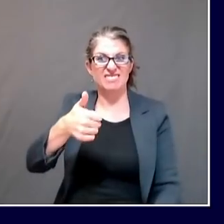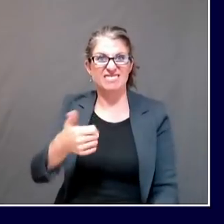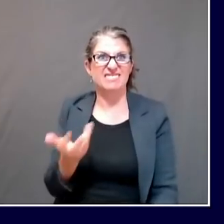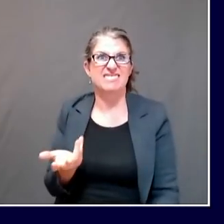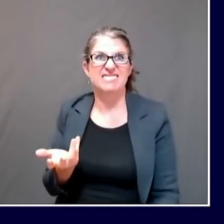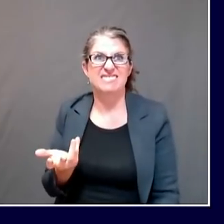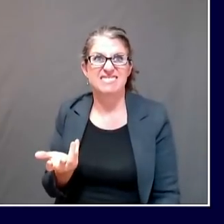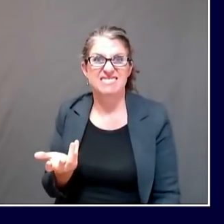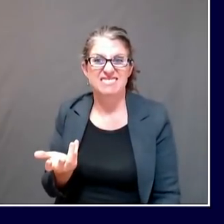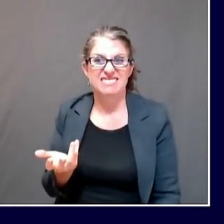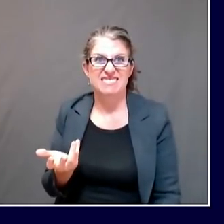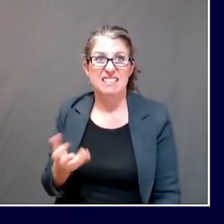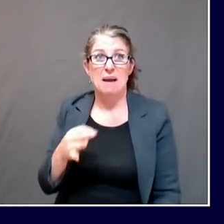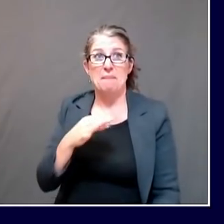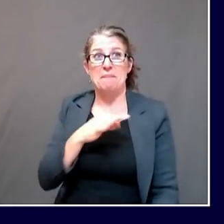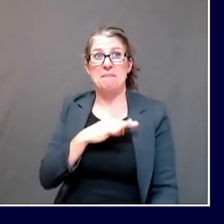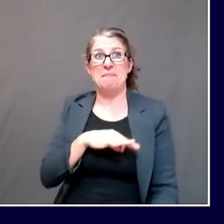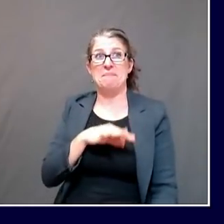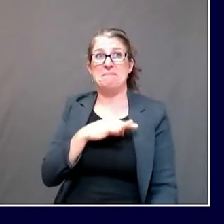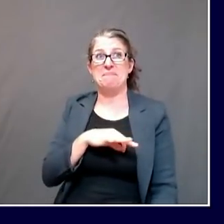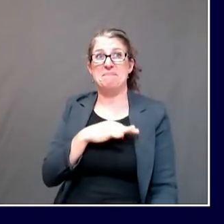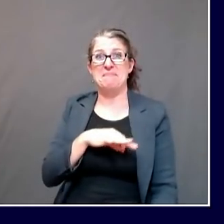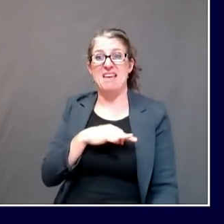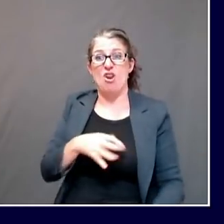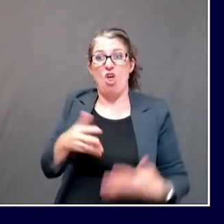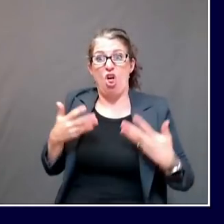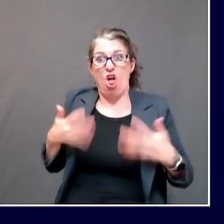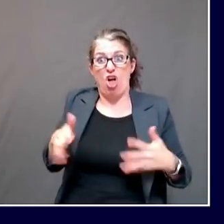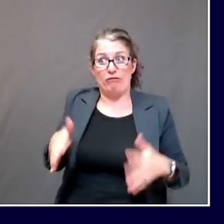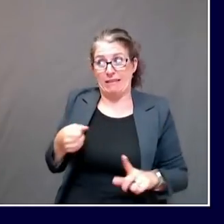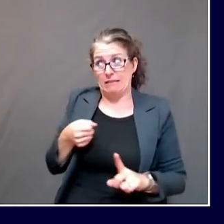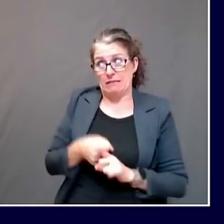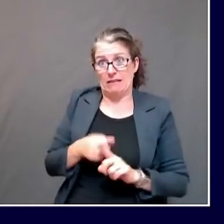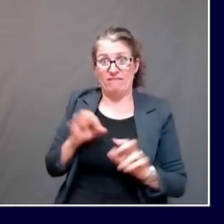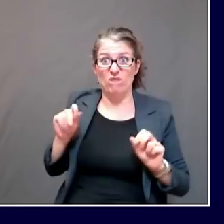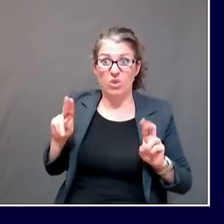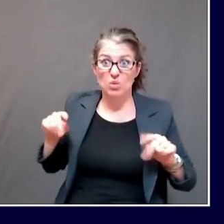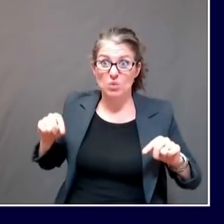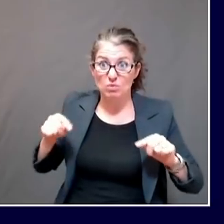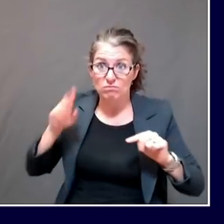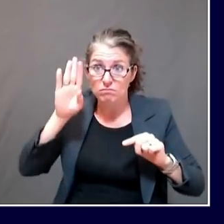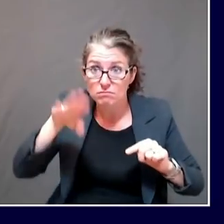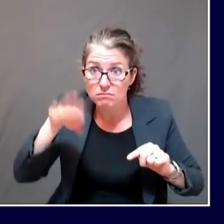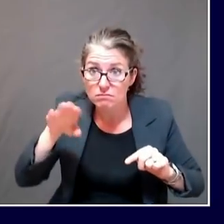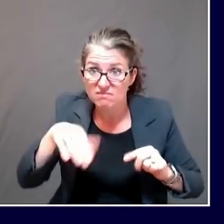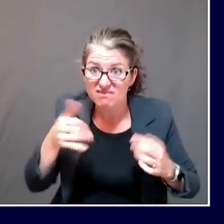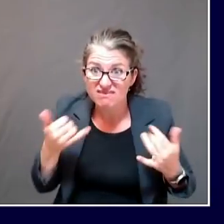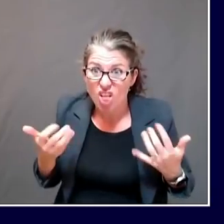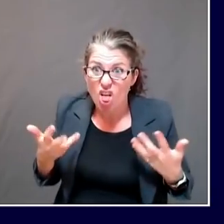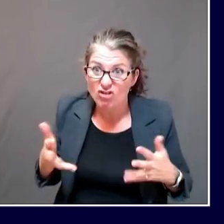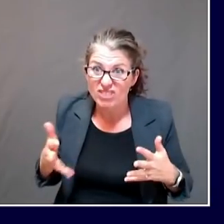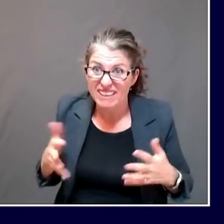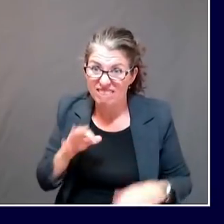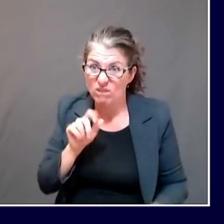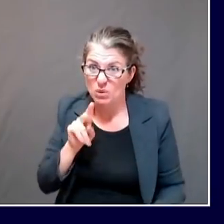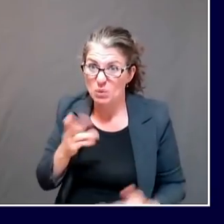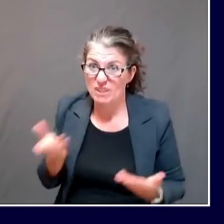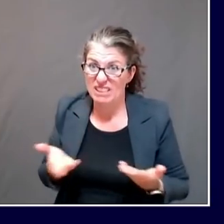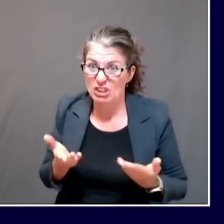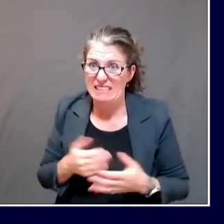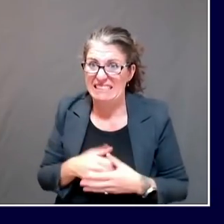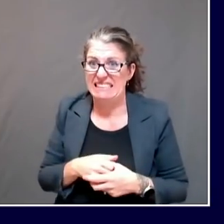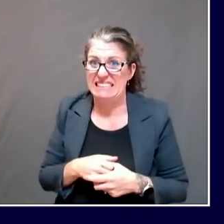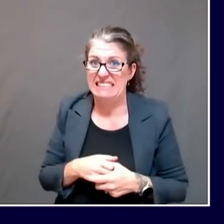shot is when you happen to be somewhere where the flu shot is being given and offered. Okay, great. And that leads into my